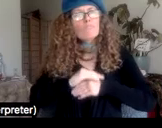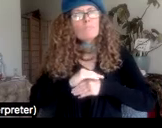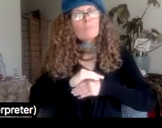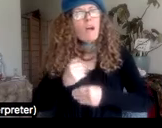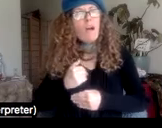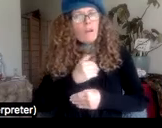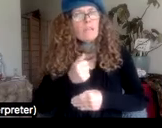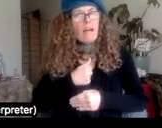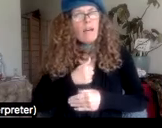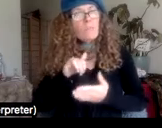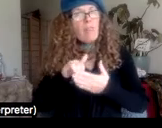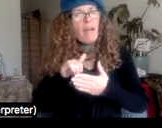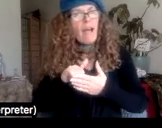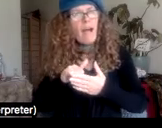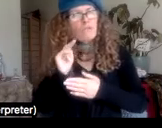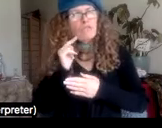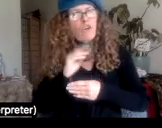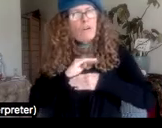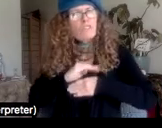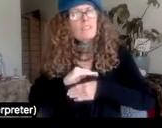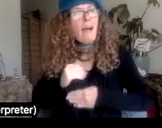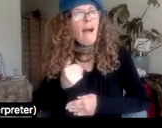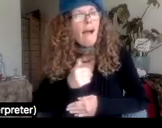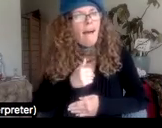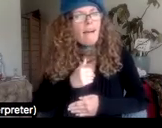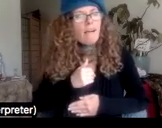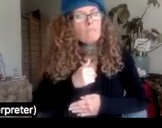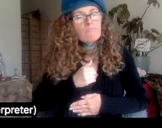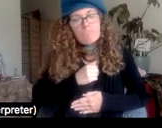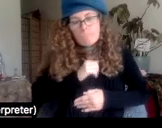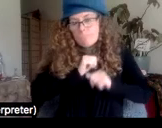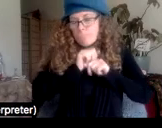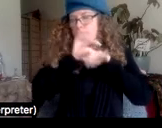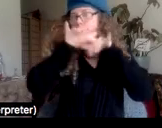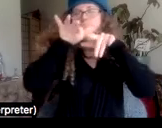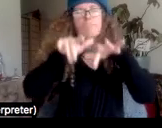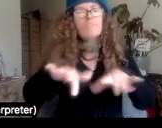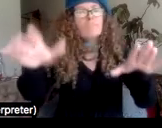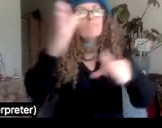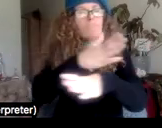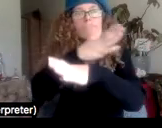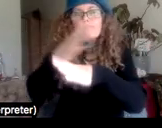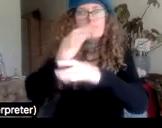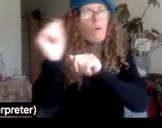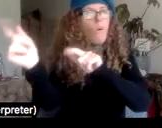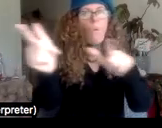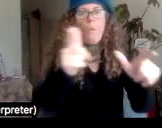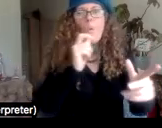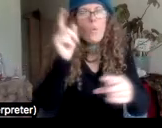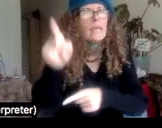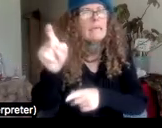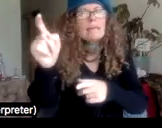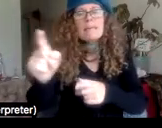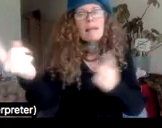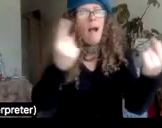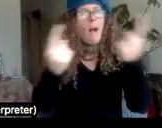And may that which nourishes us be shared and spread amongst all who need it, all who come to us with